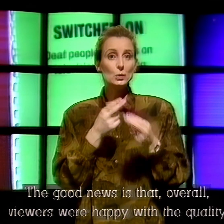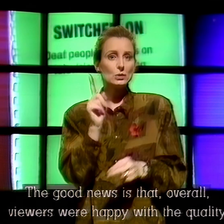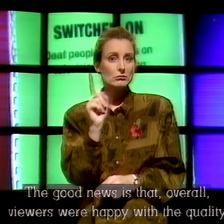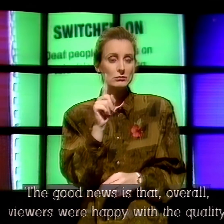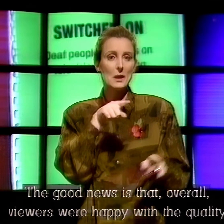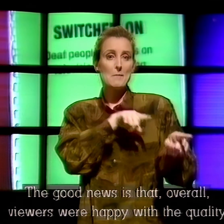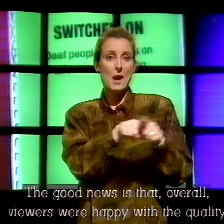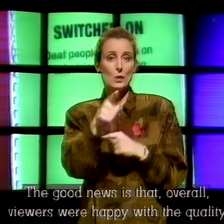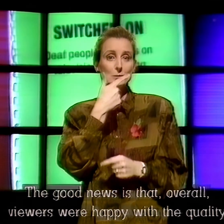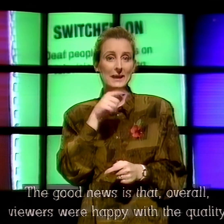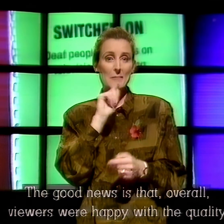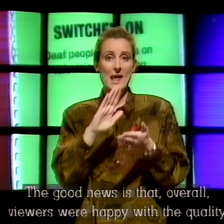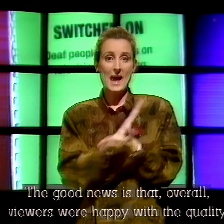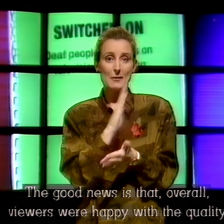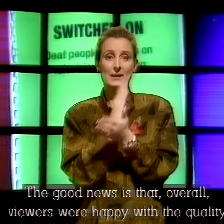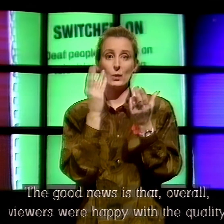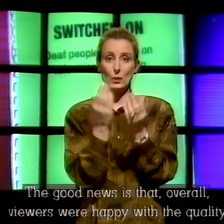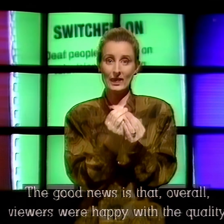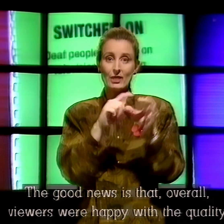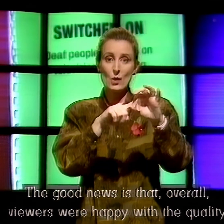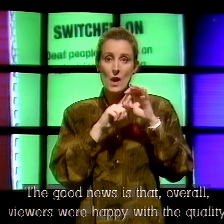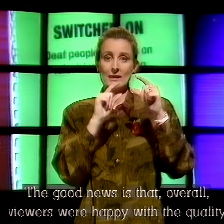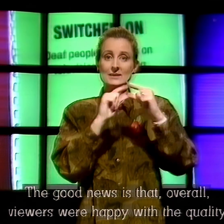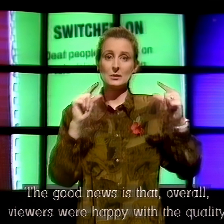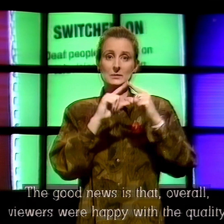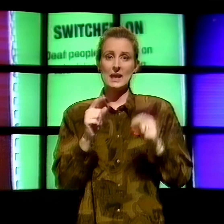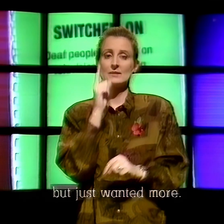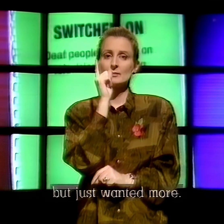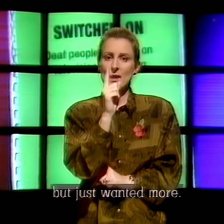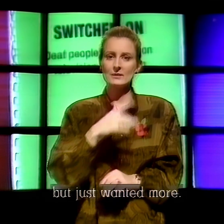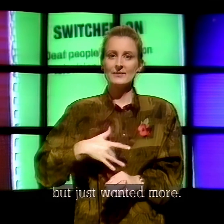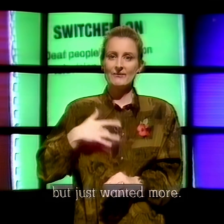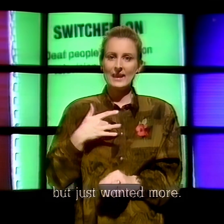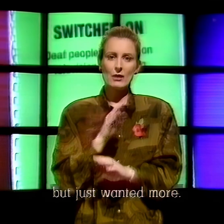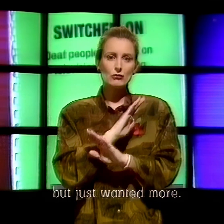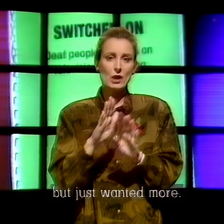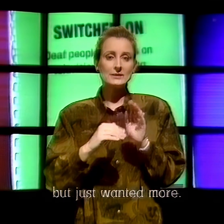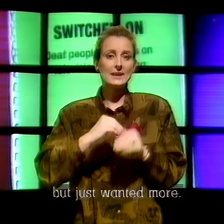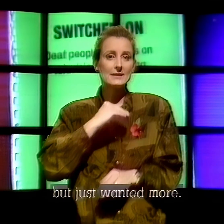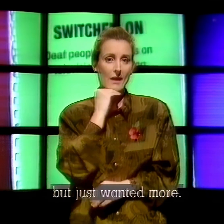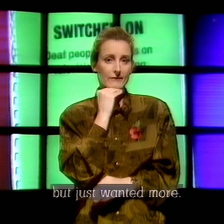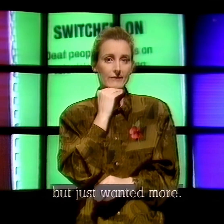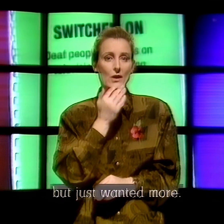The good news is that overall viewers were happy with the quality, but just wanted more.